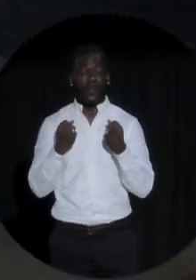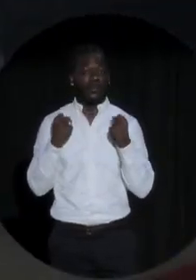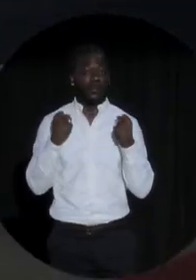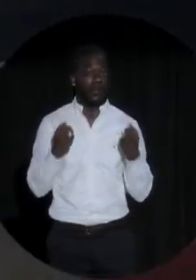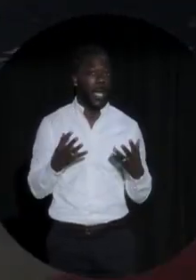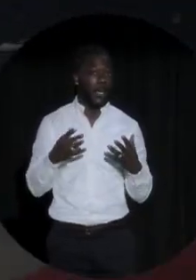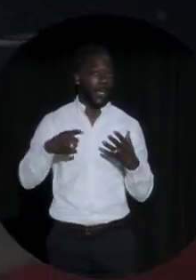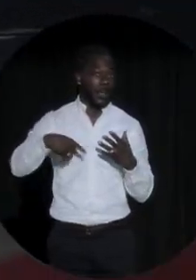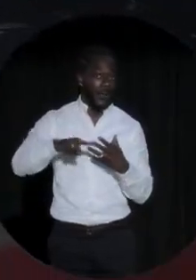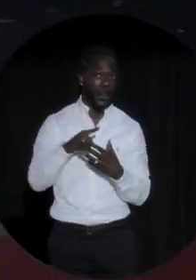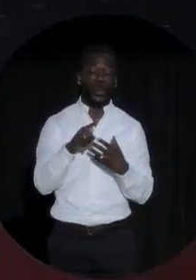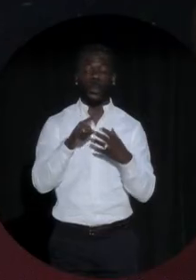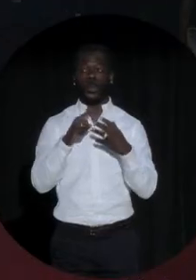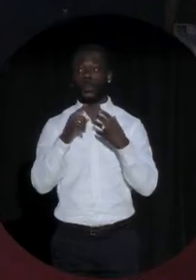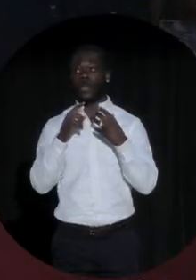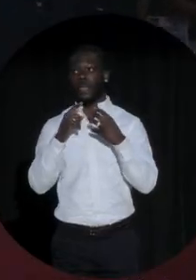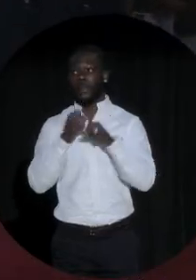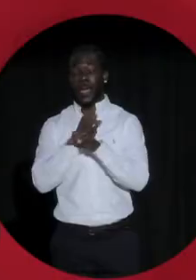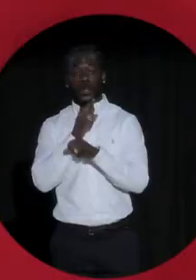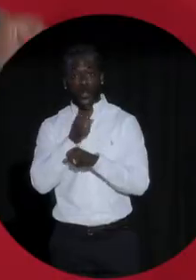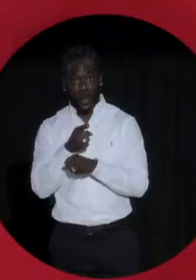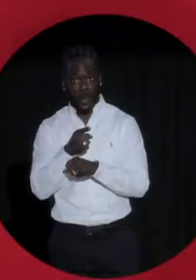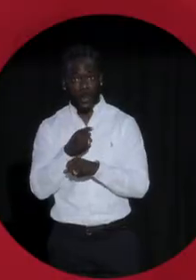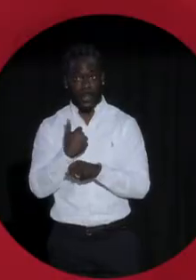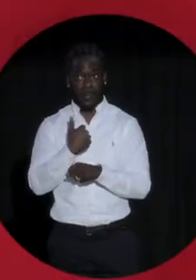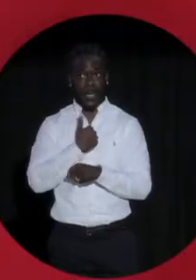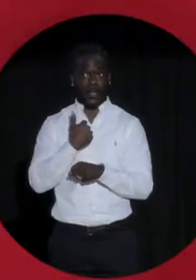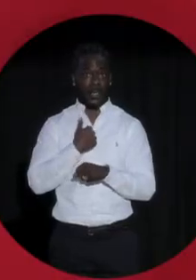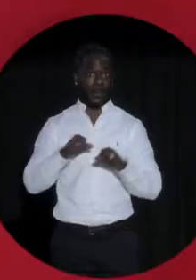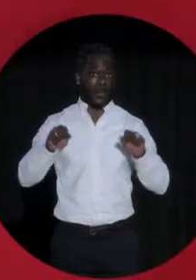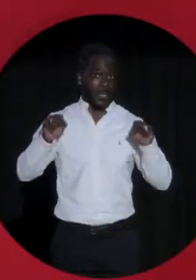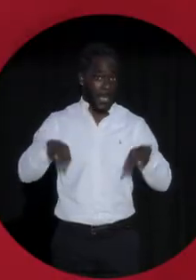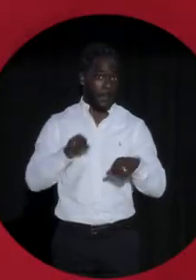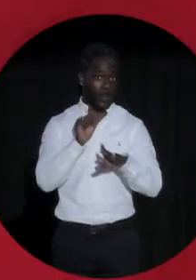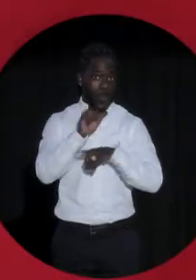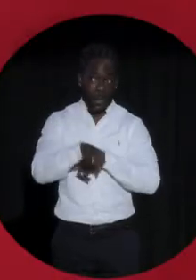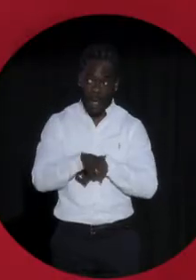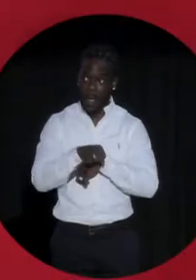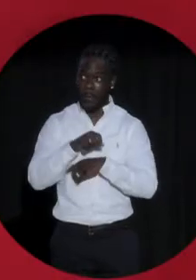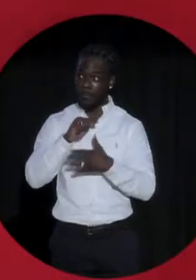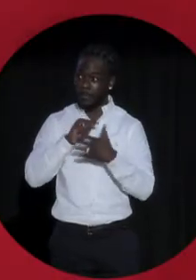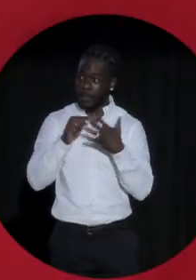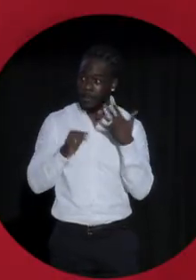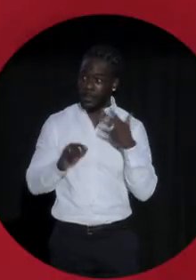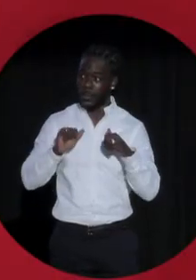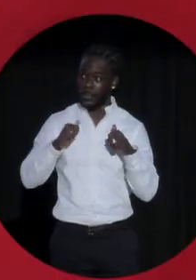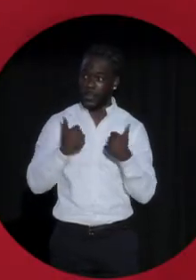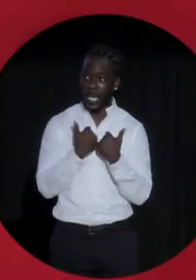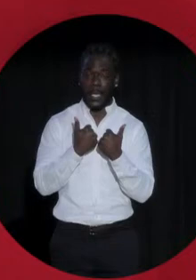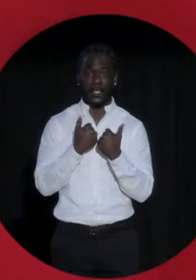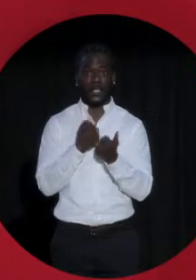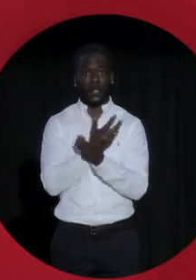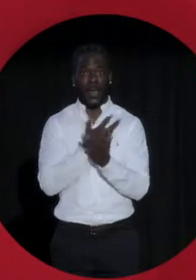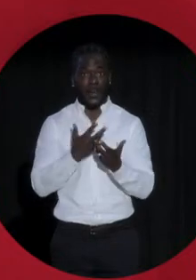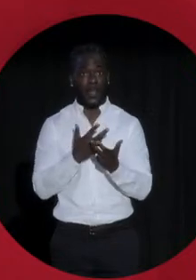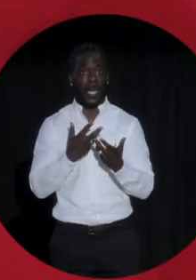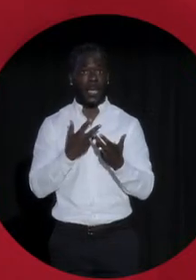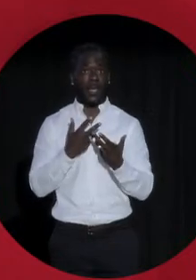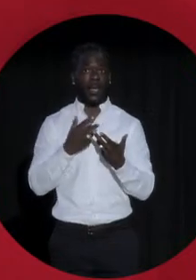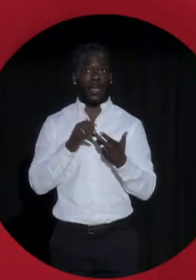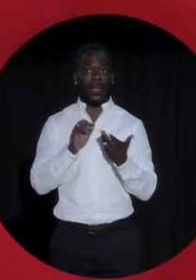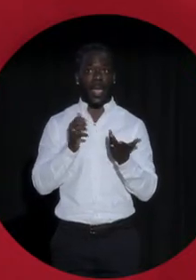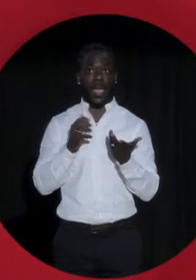you ensured that I was able to overcome that which held me down